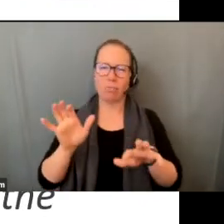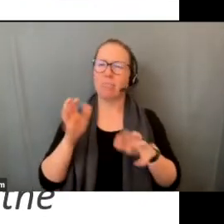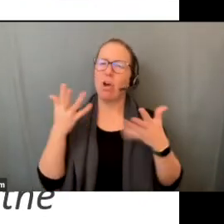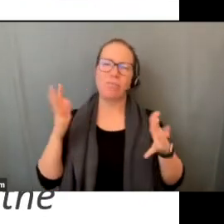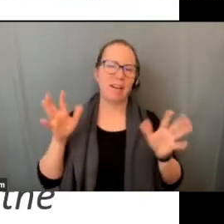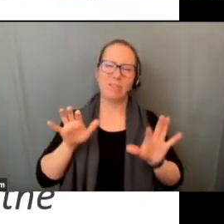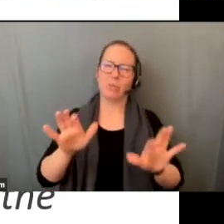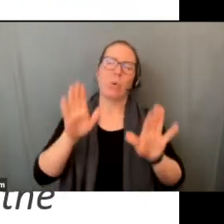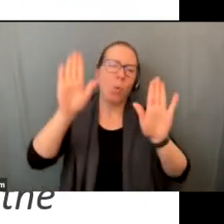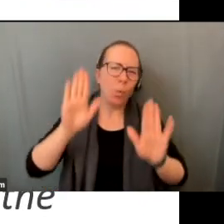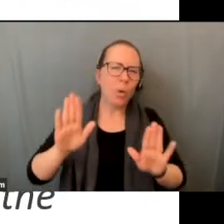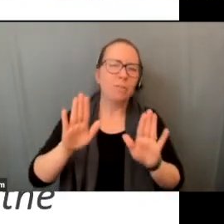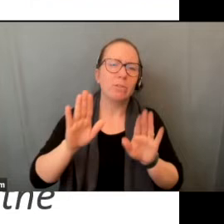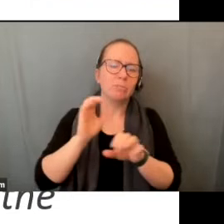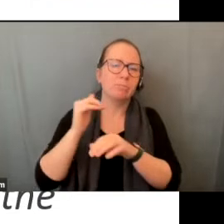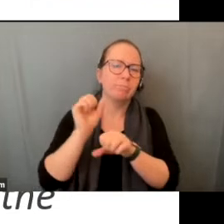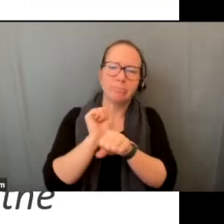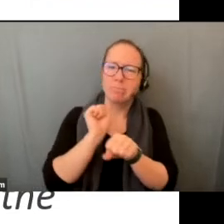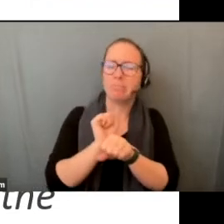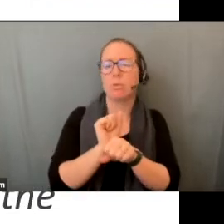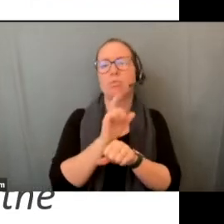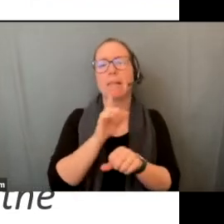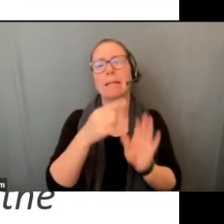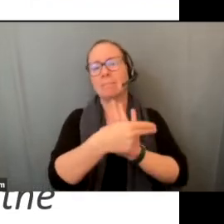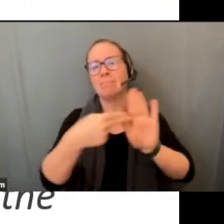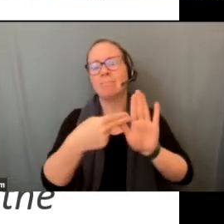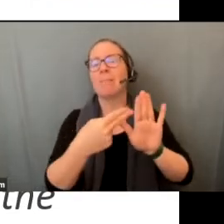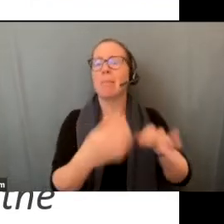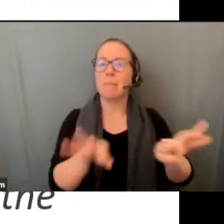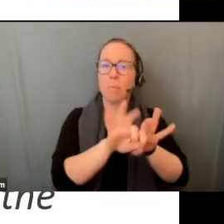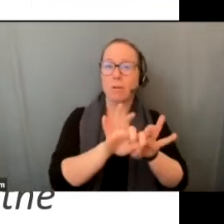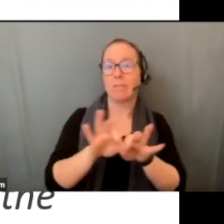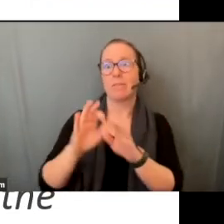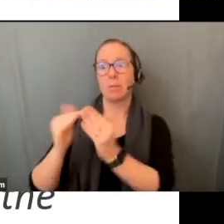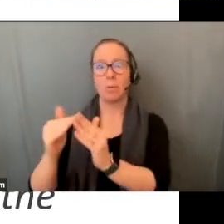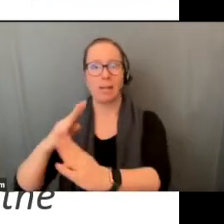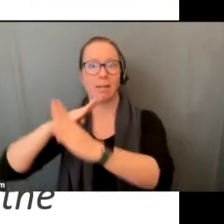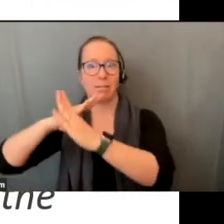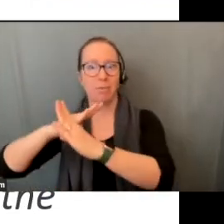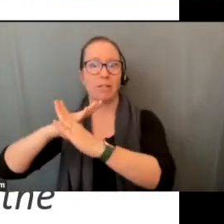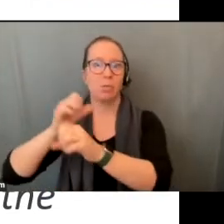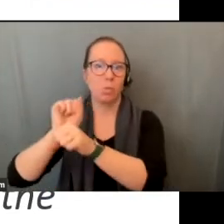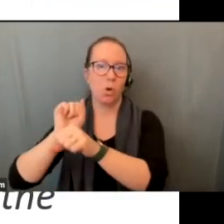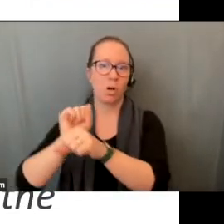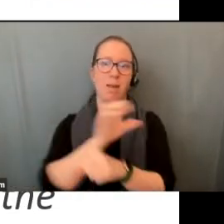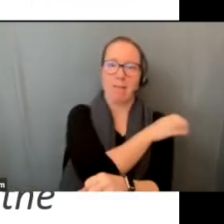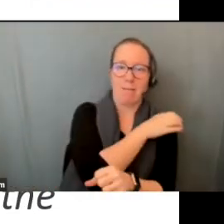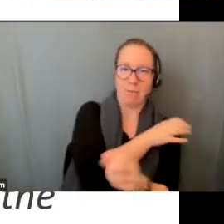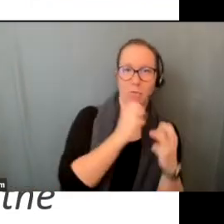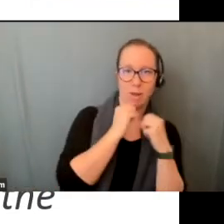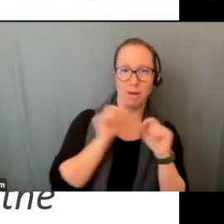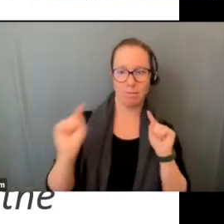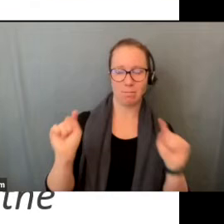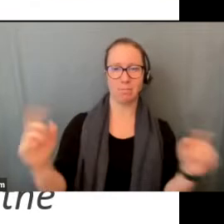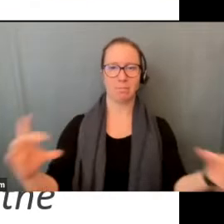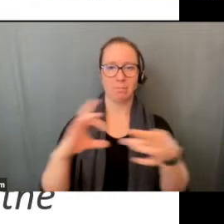of highlighting the importance of connecting community prevention work and clinical care. This model,